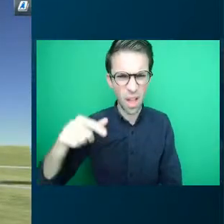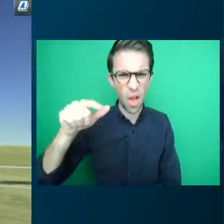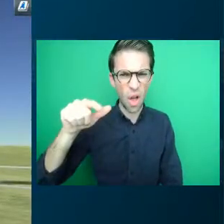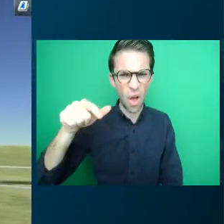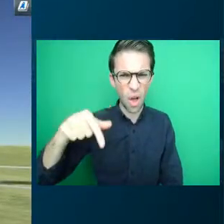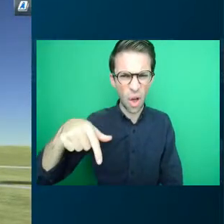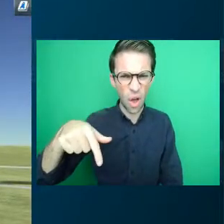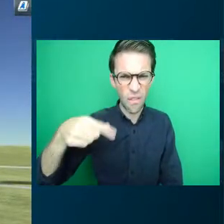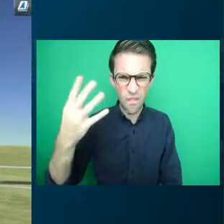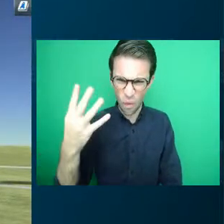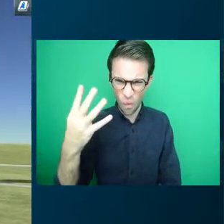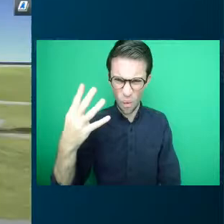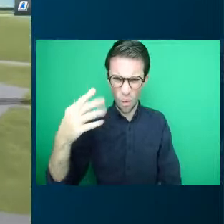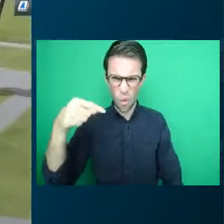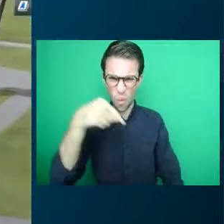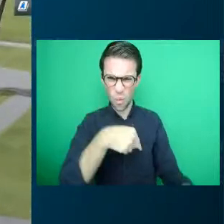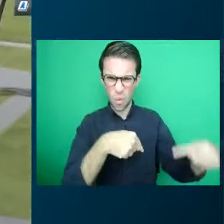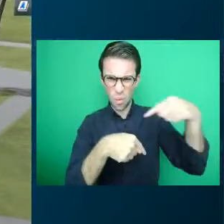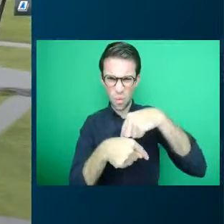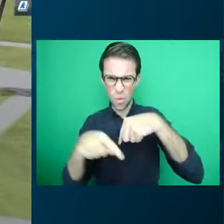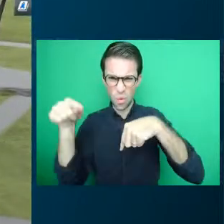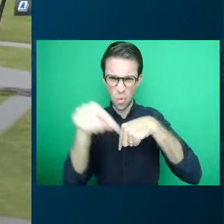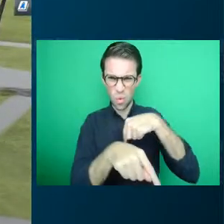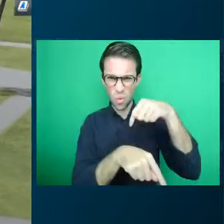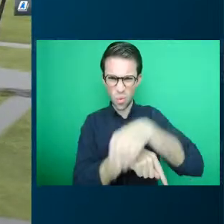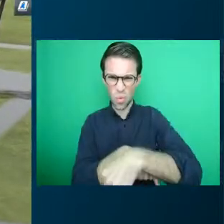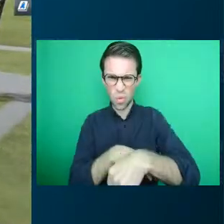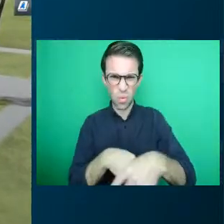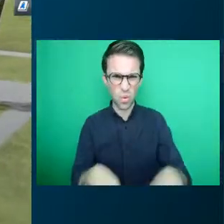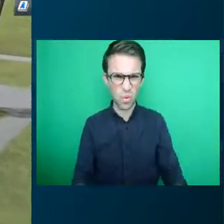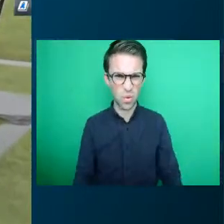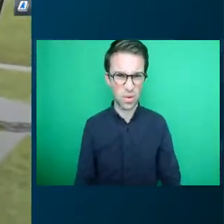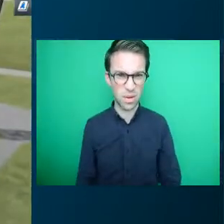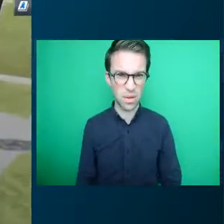tripod. It has engines on it. Let me see if it's going to fly.